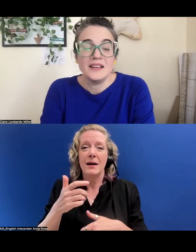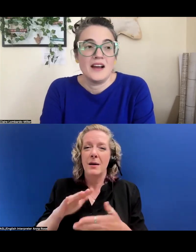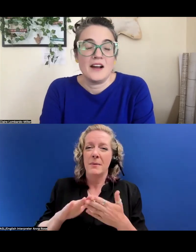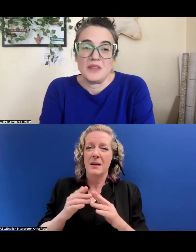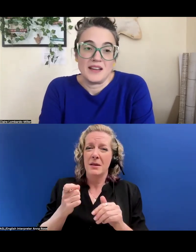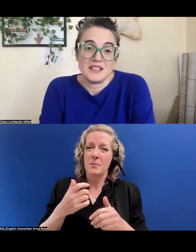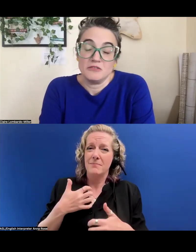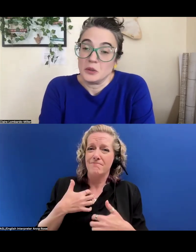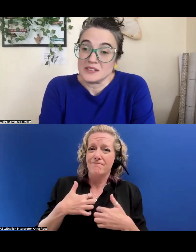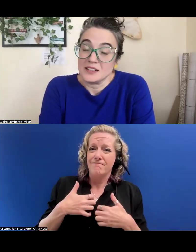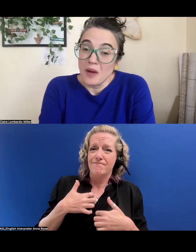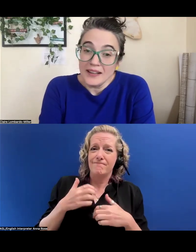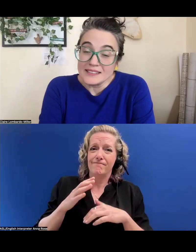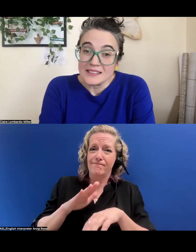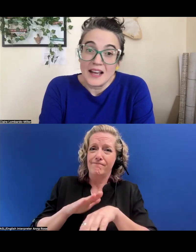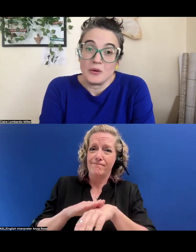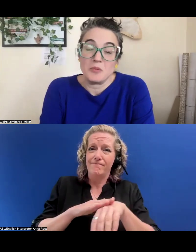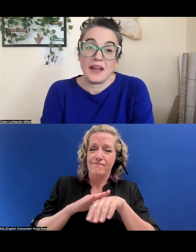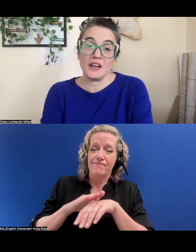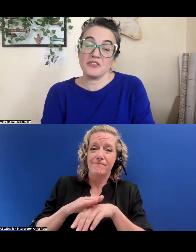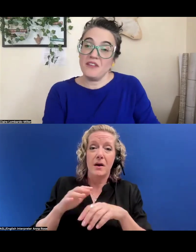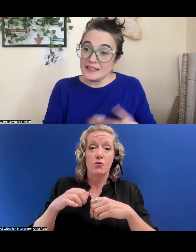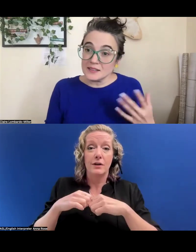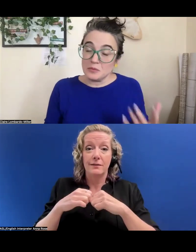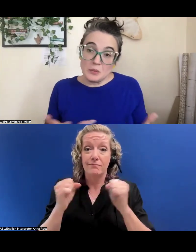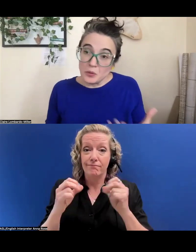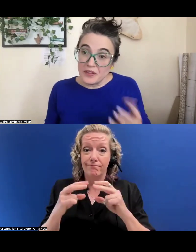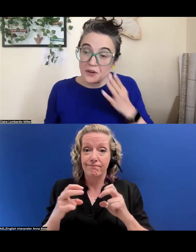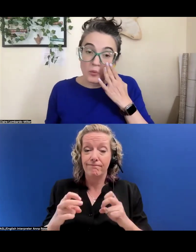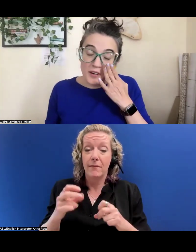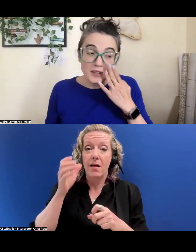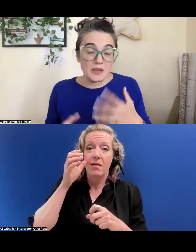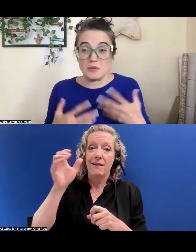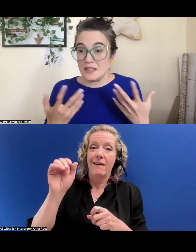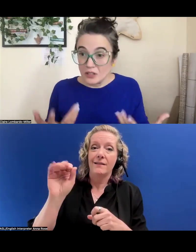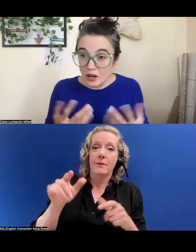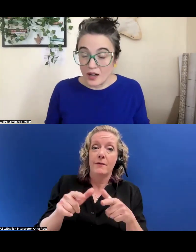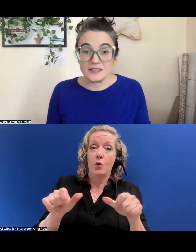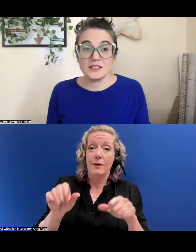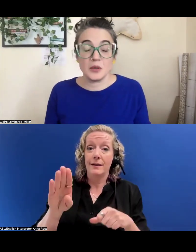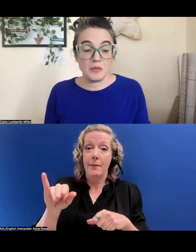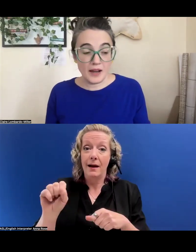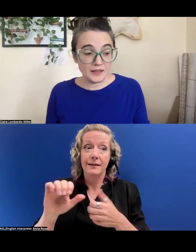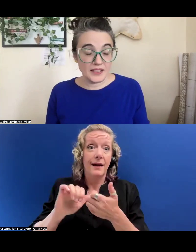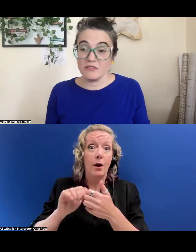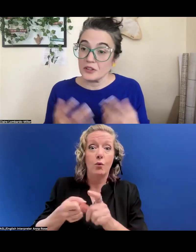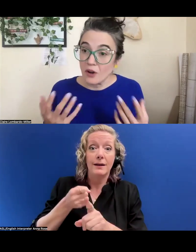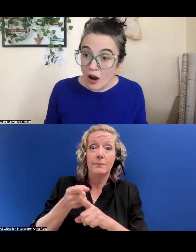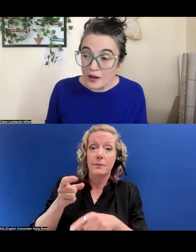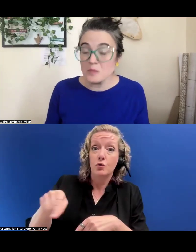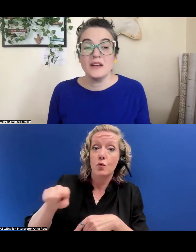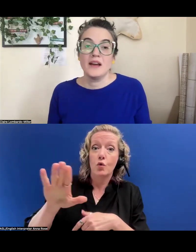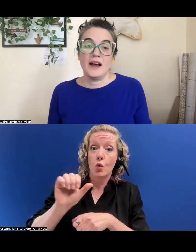unpacking the idea of linguistic bias and how it may affect people within our work, maybe even cause some